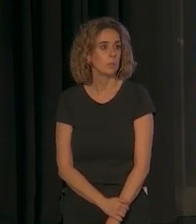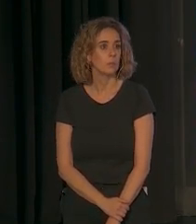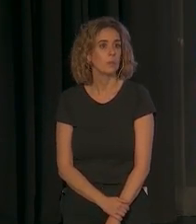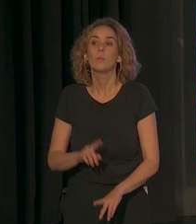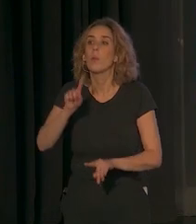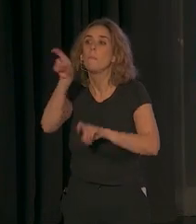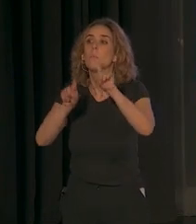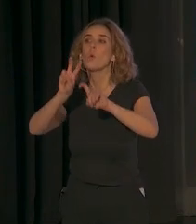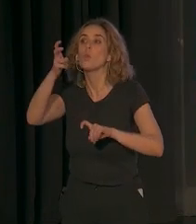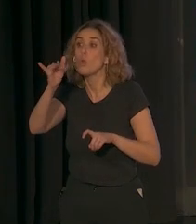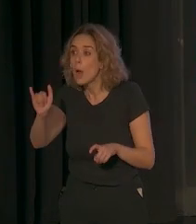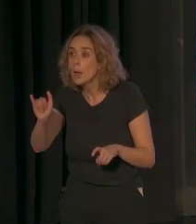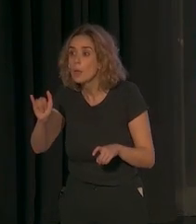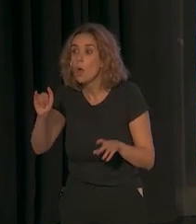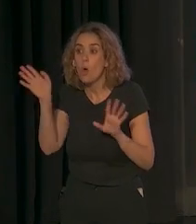Creo que tenemos otra pregunta.